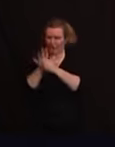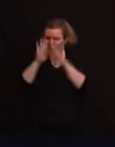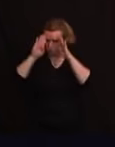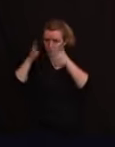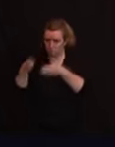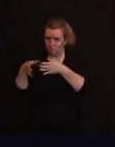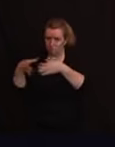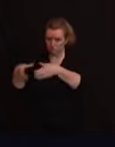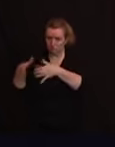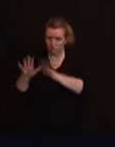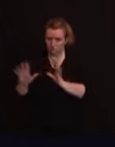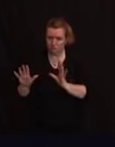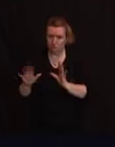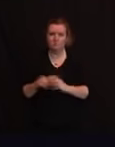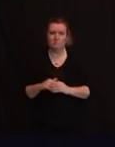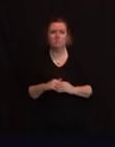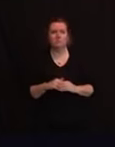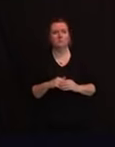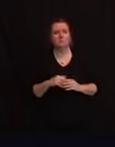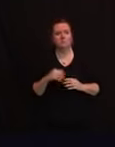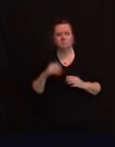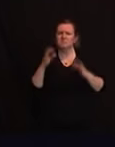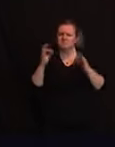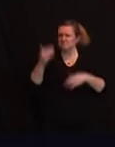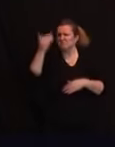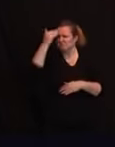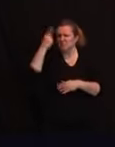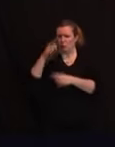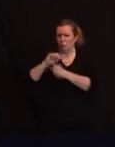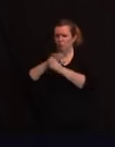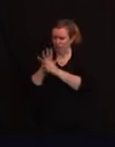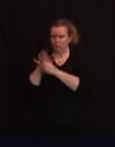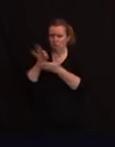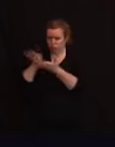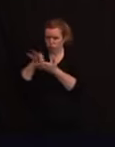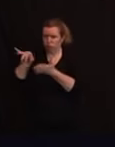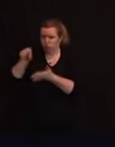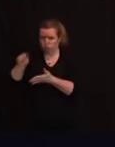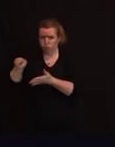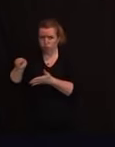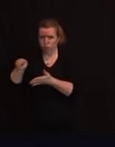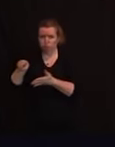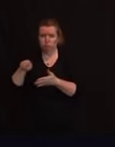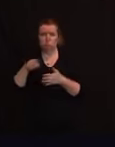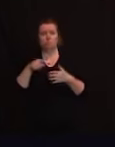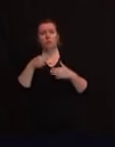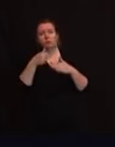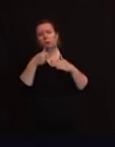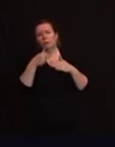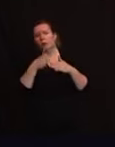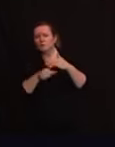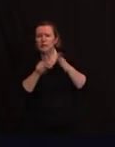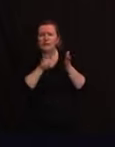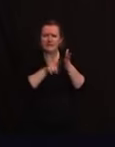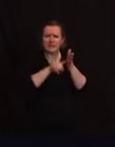positive, definite COVID positive cases and persons under investigation. And that's the